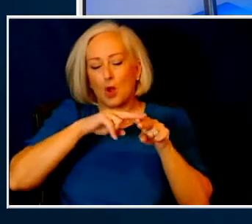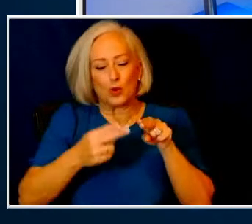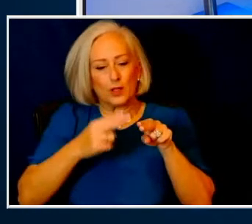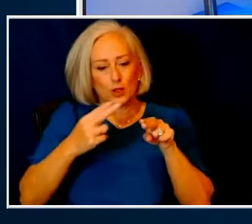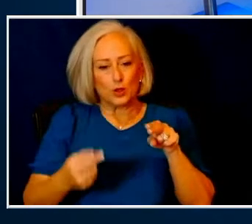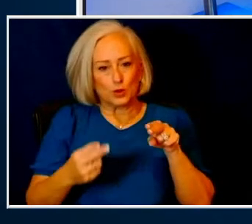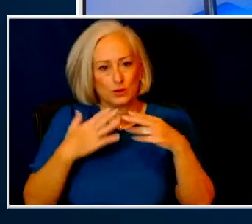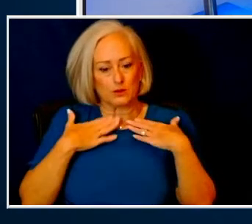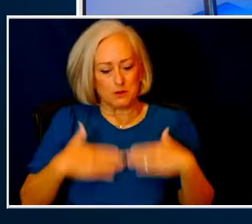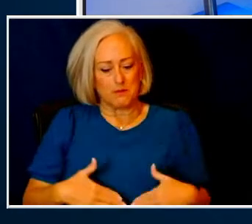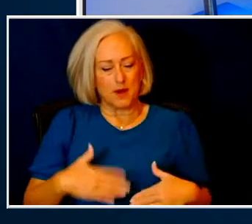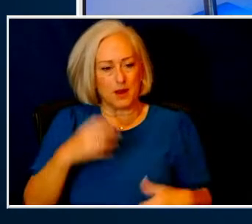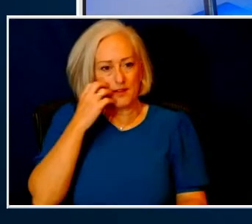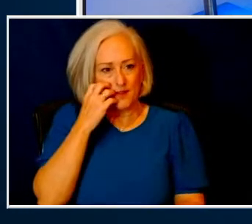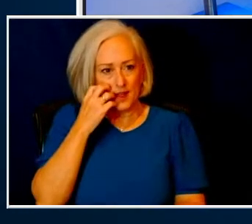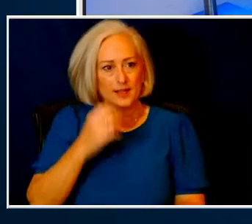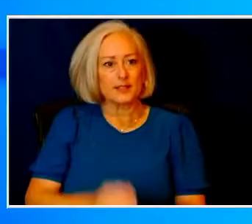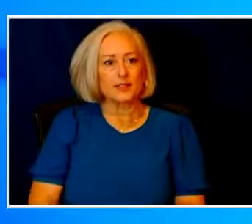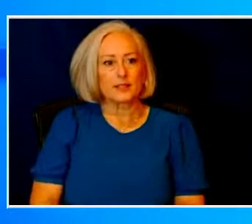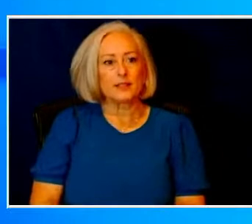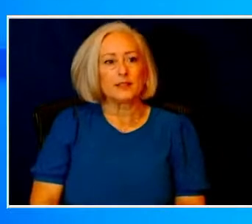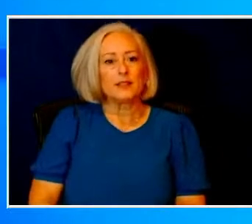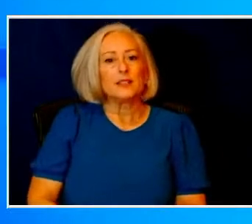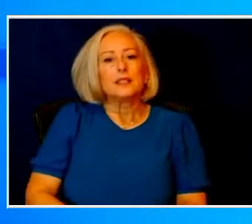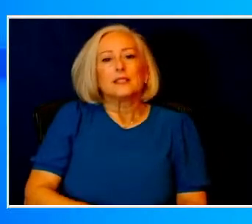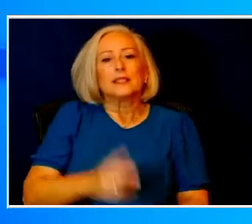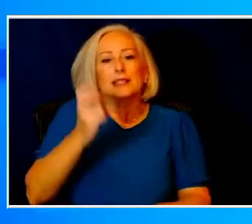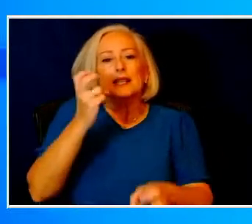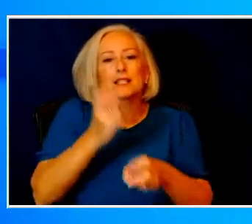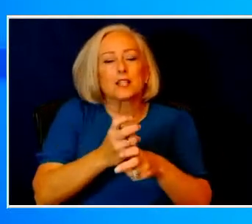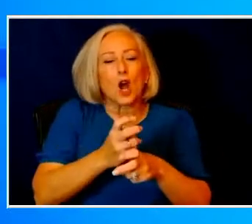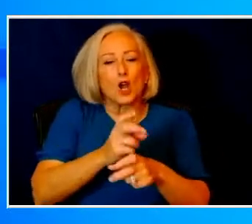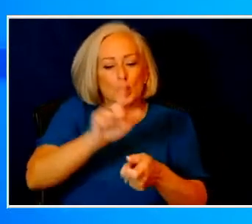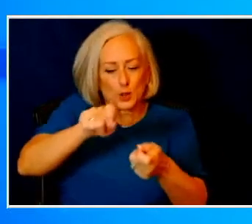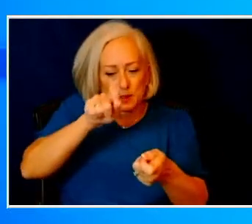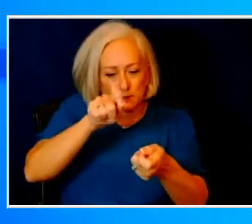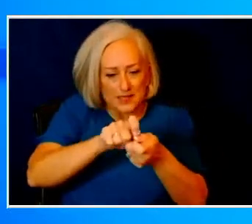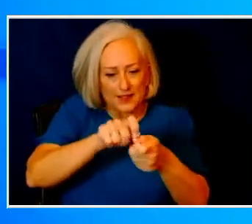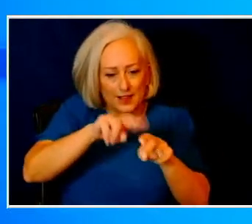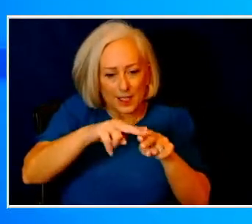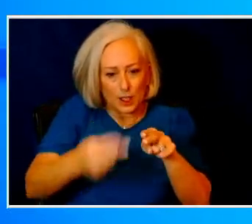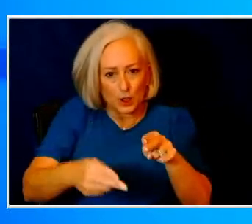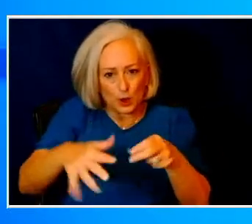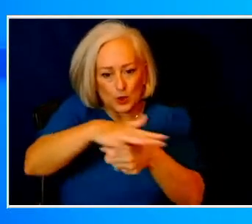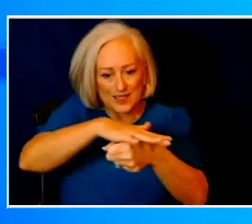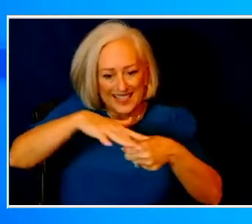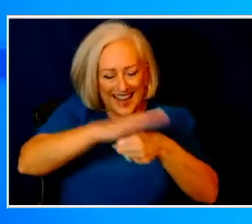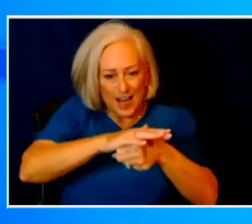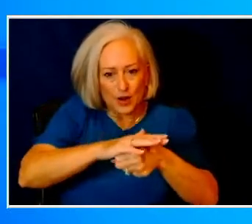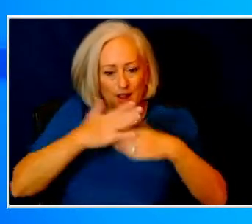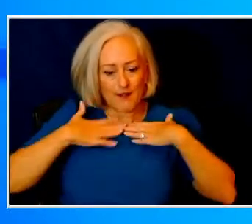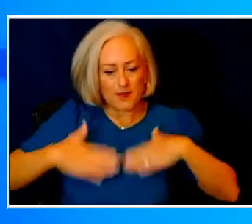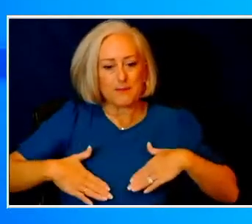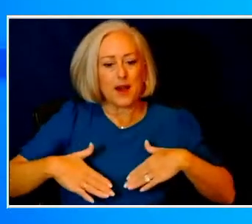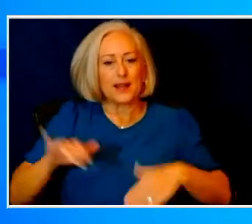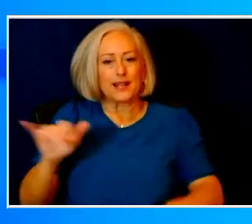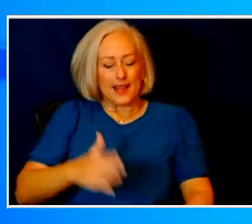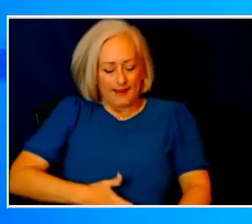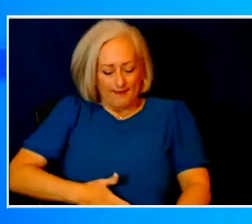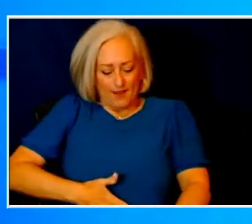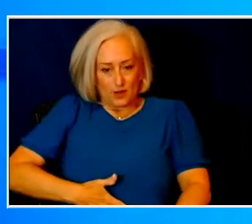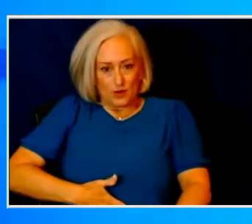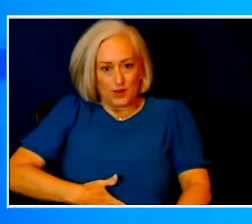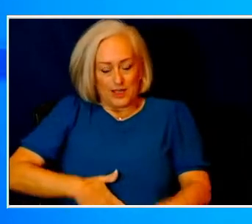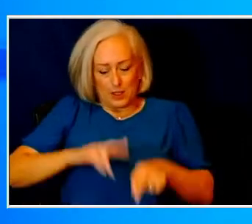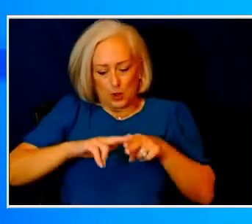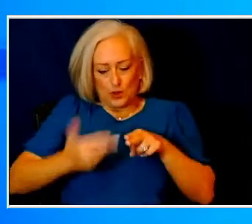It's difficult to spot reduce and target even that visceral fat. So really a well-balanced